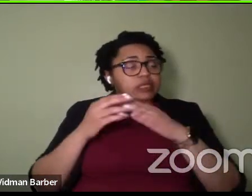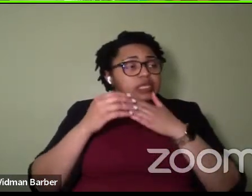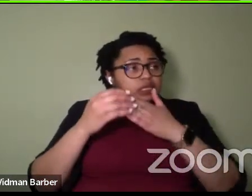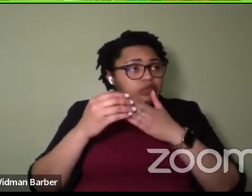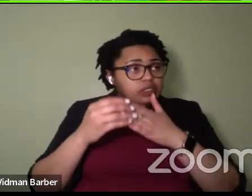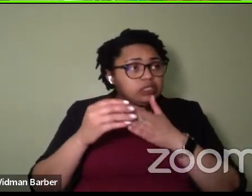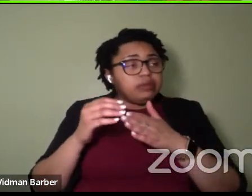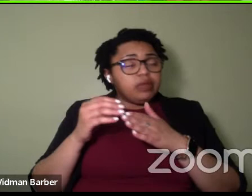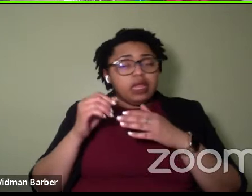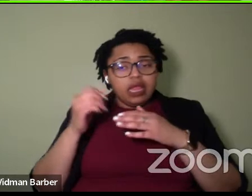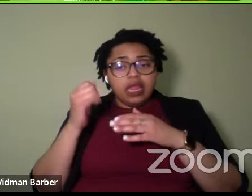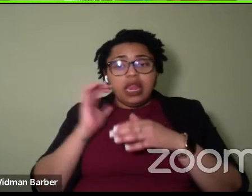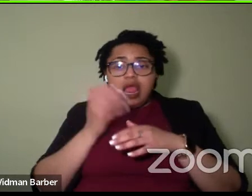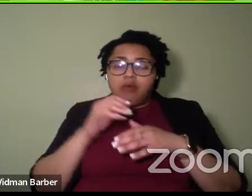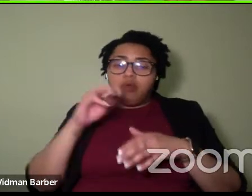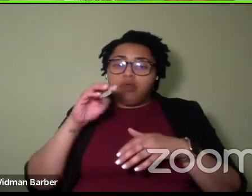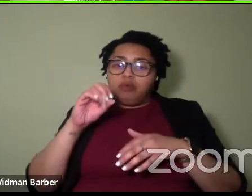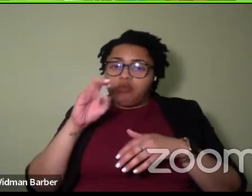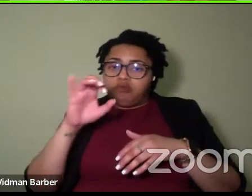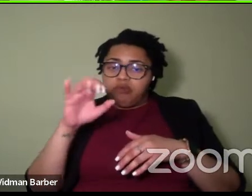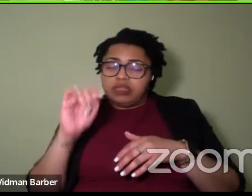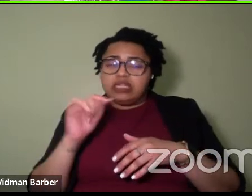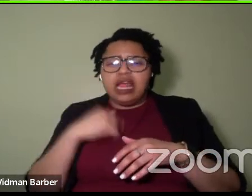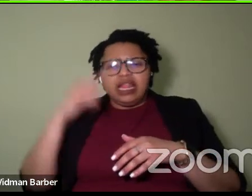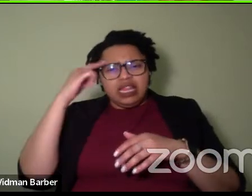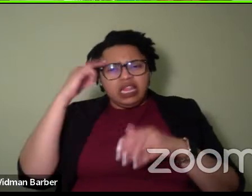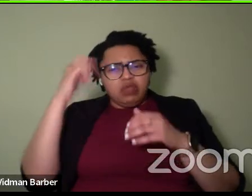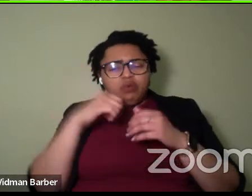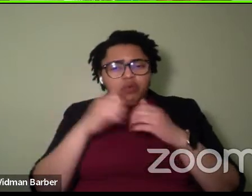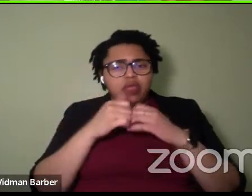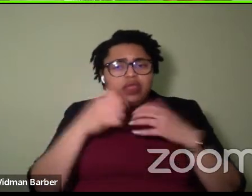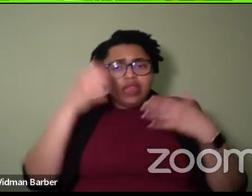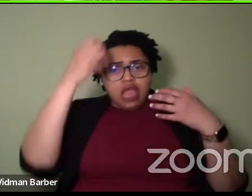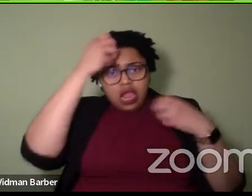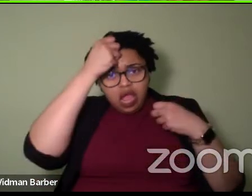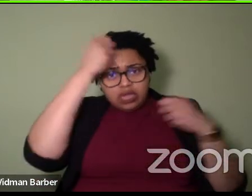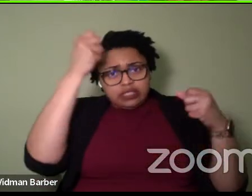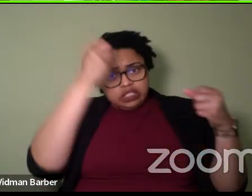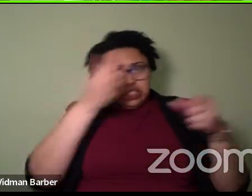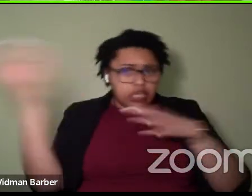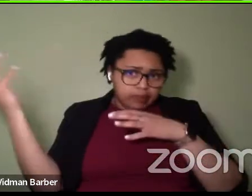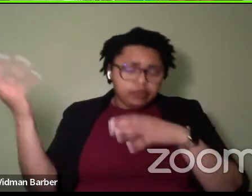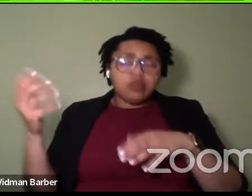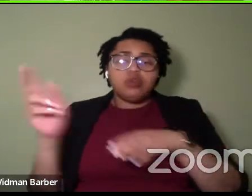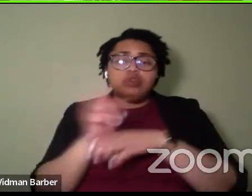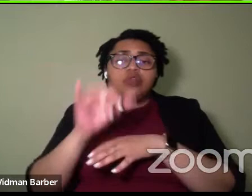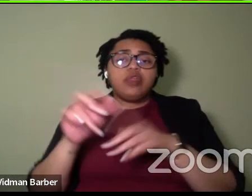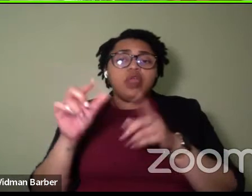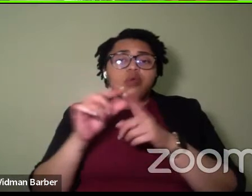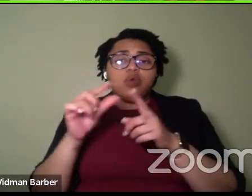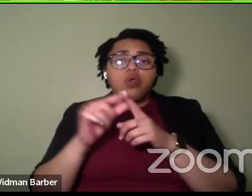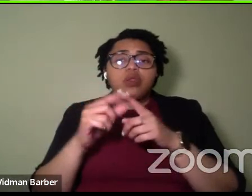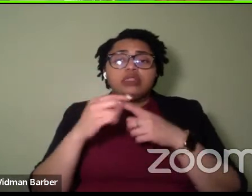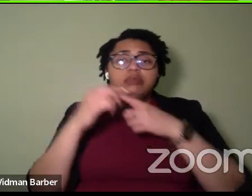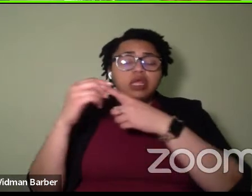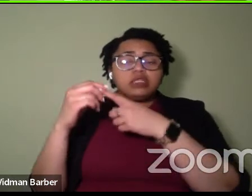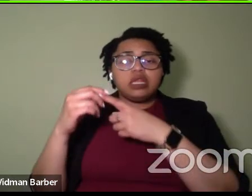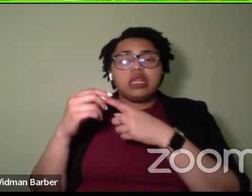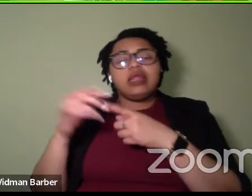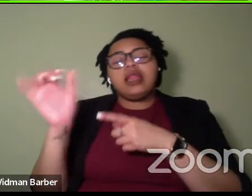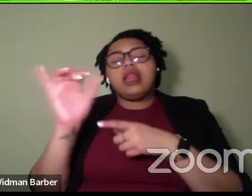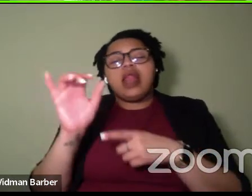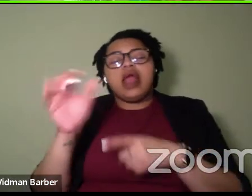I think that with decolonization, many people are using that word, especially, um, white settlers